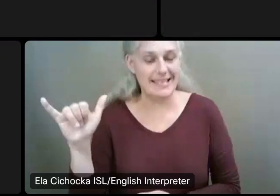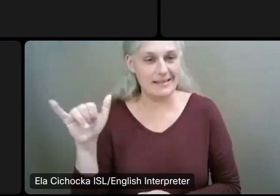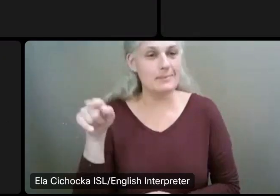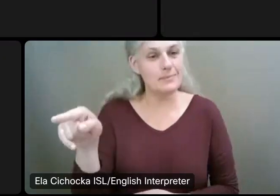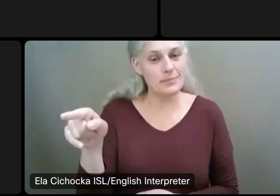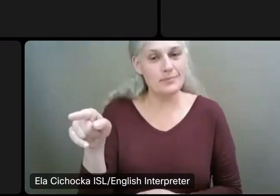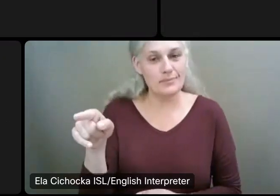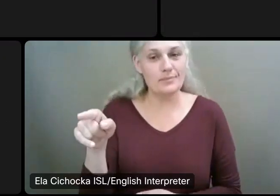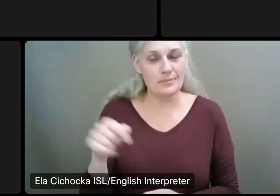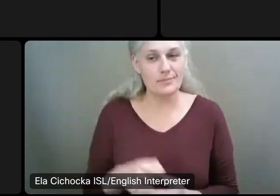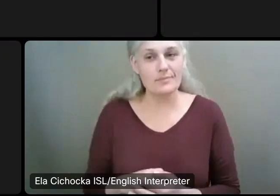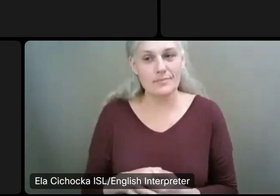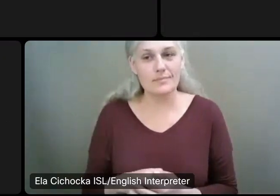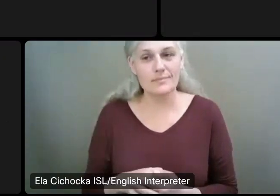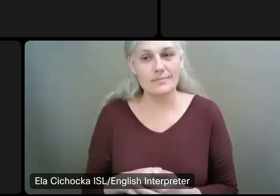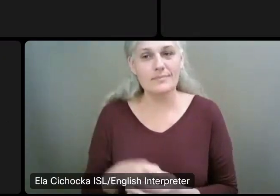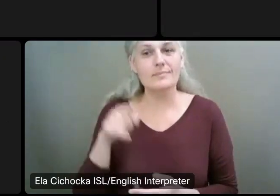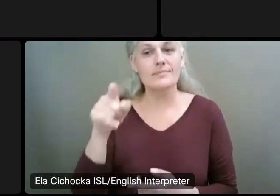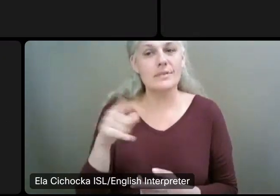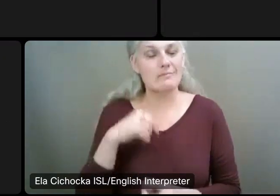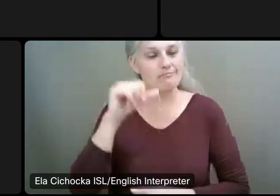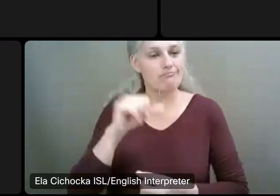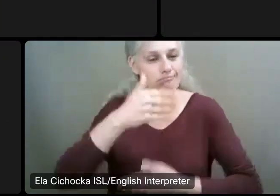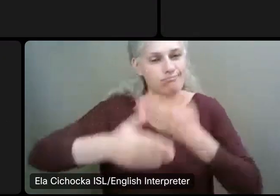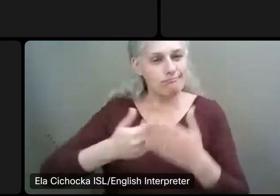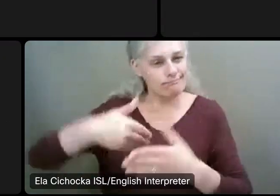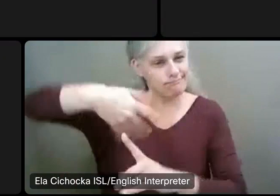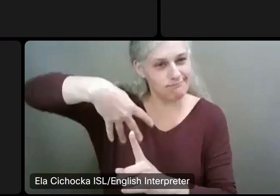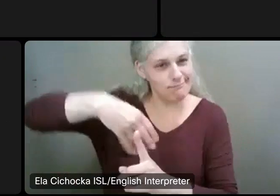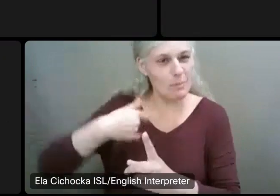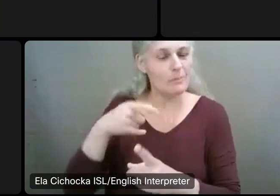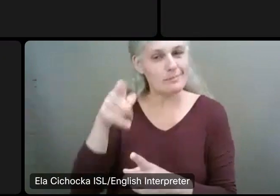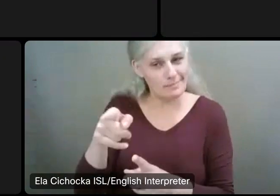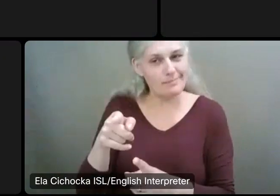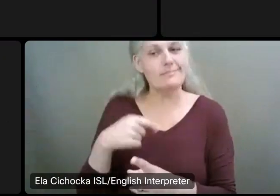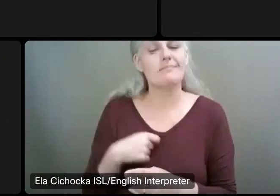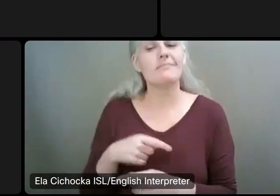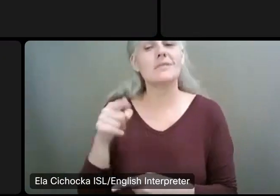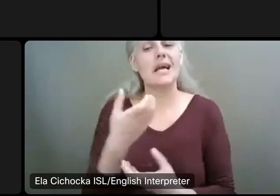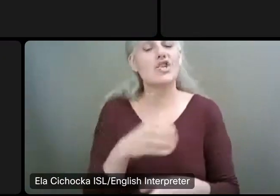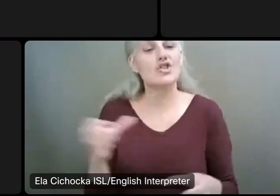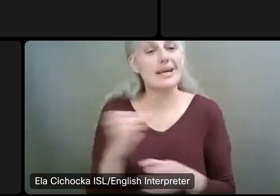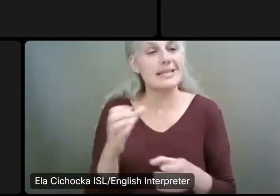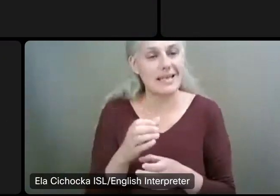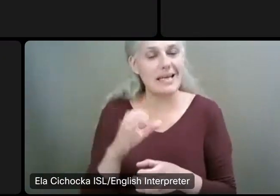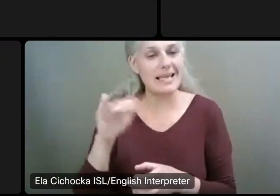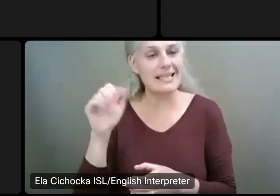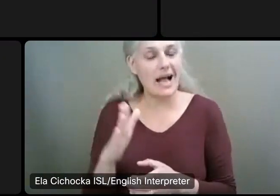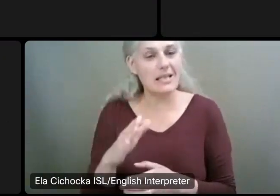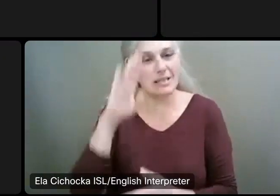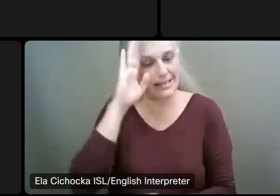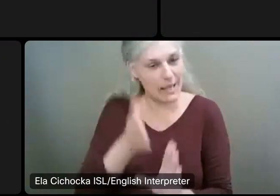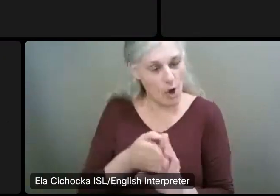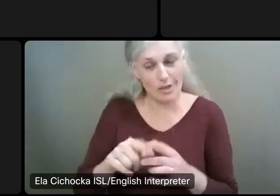a very eminent resume. So just to give you a few highlights, she's a chartered clinical psychologist, and she's